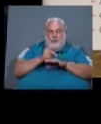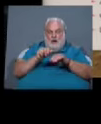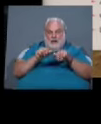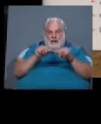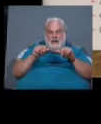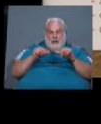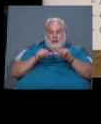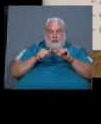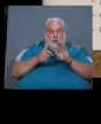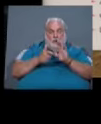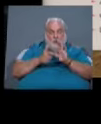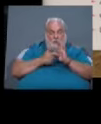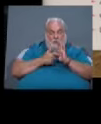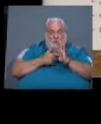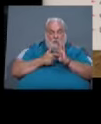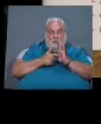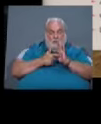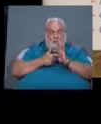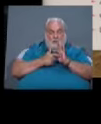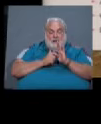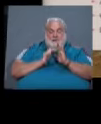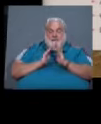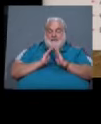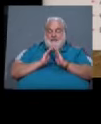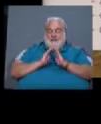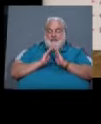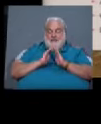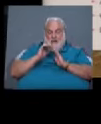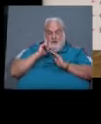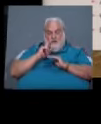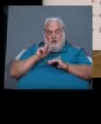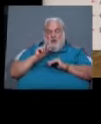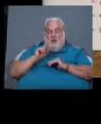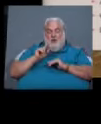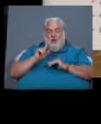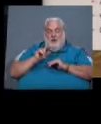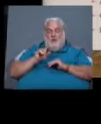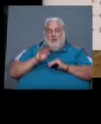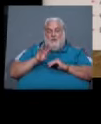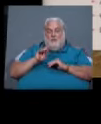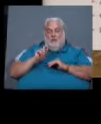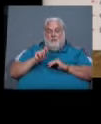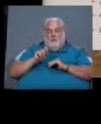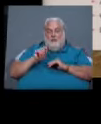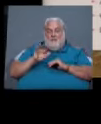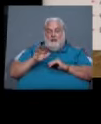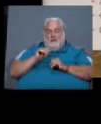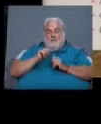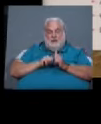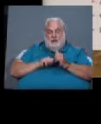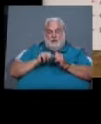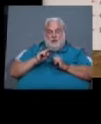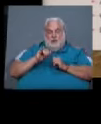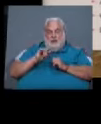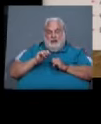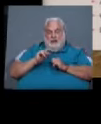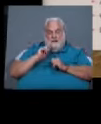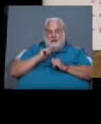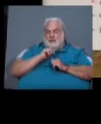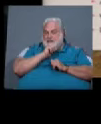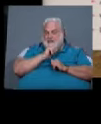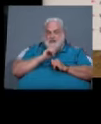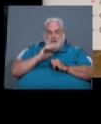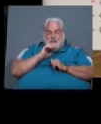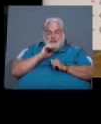The requirement for in the city is for 0.5 parking spots per unit for senior